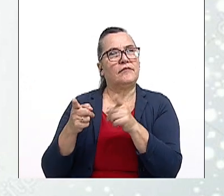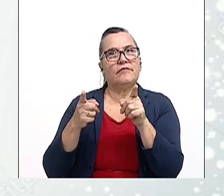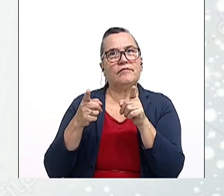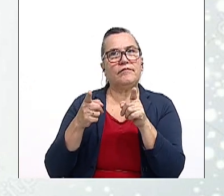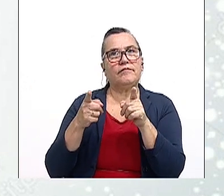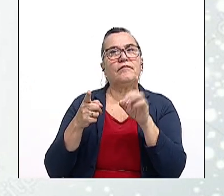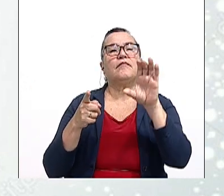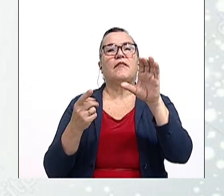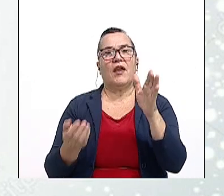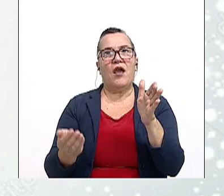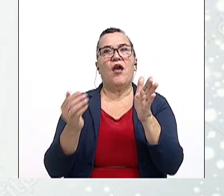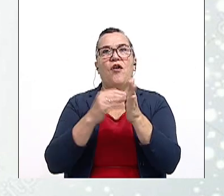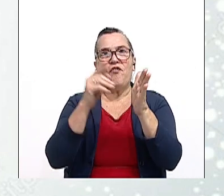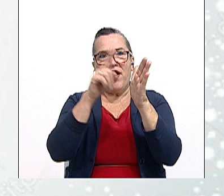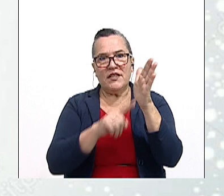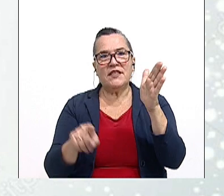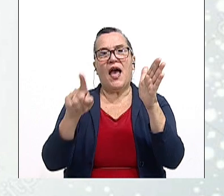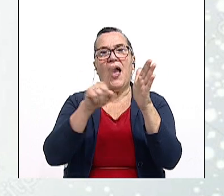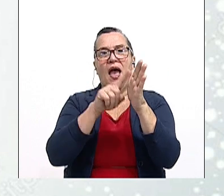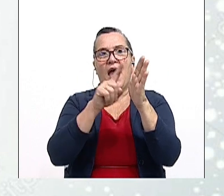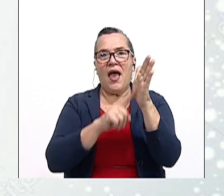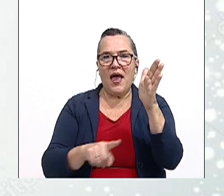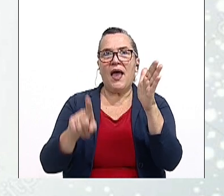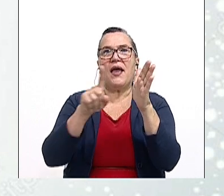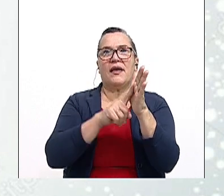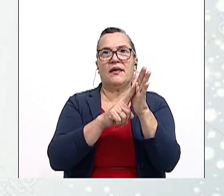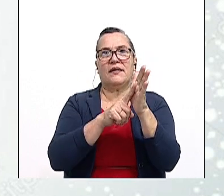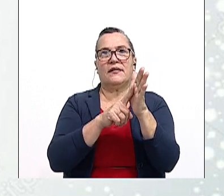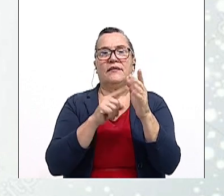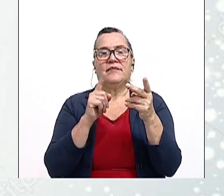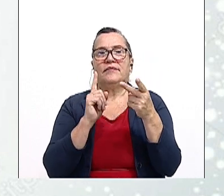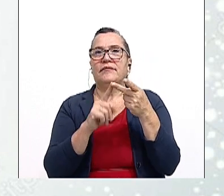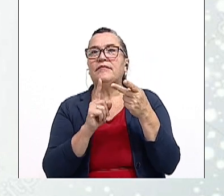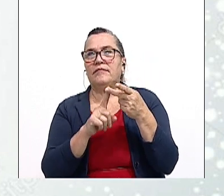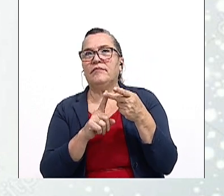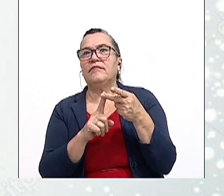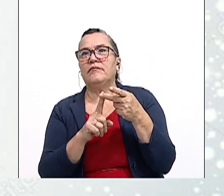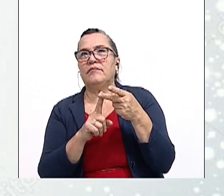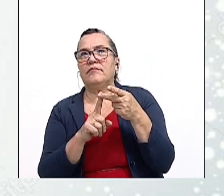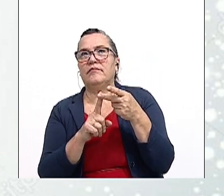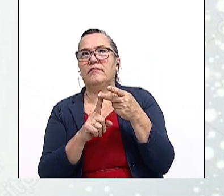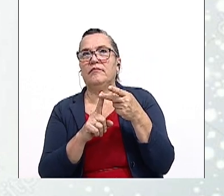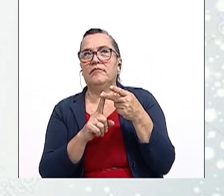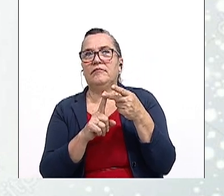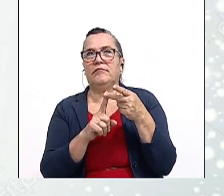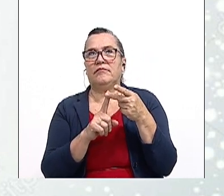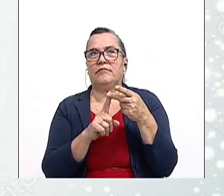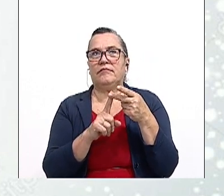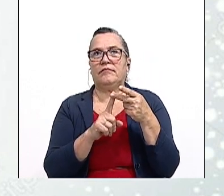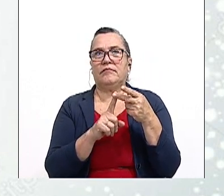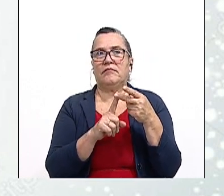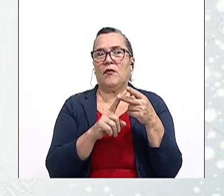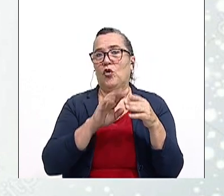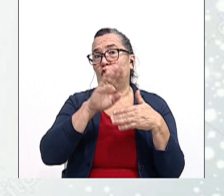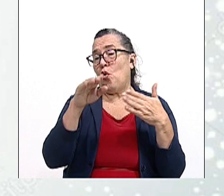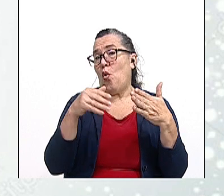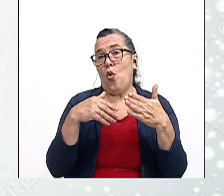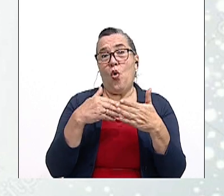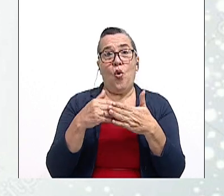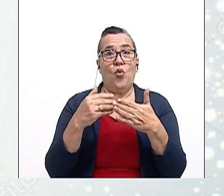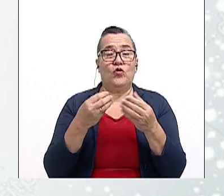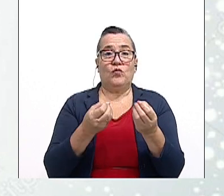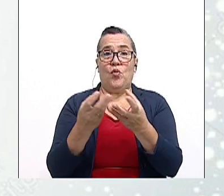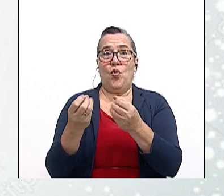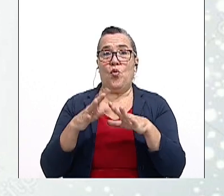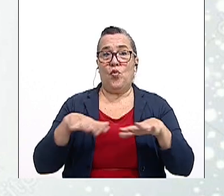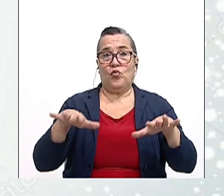Exactly, recycling. Okay, recycling, you can recycle all the